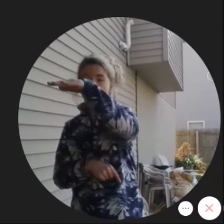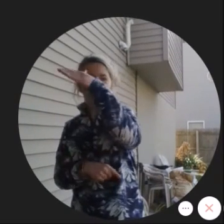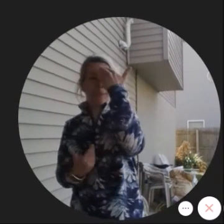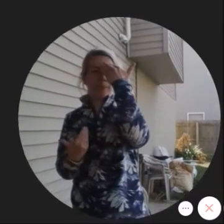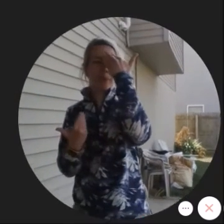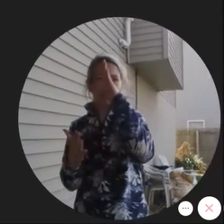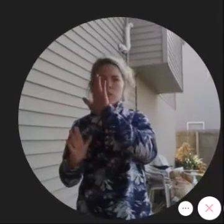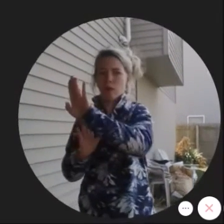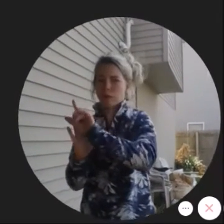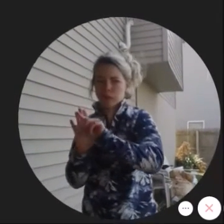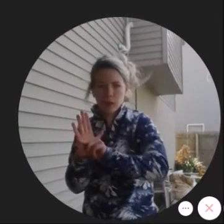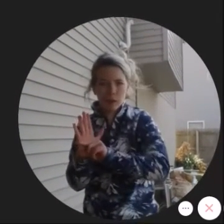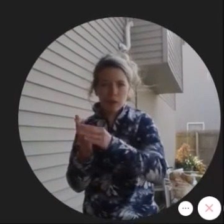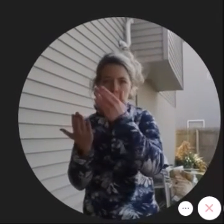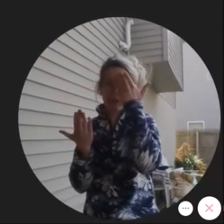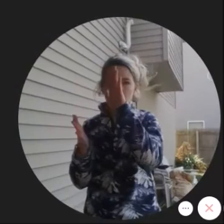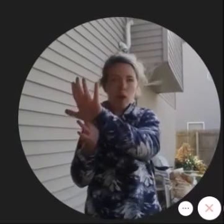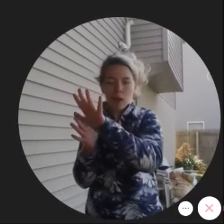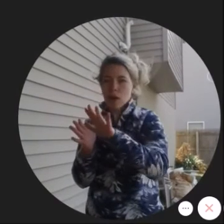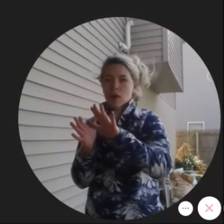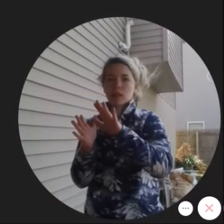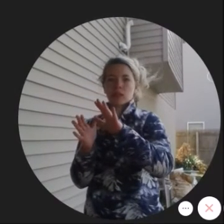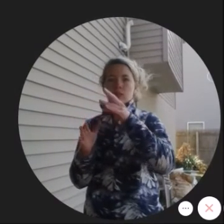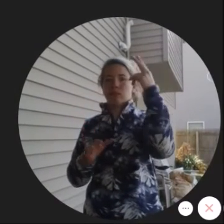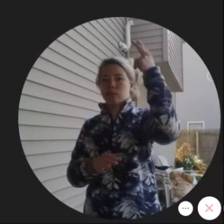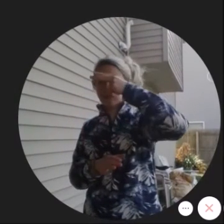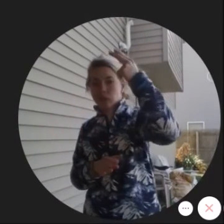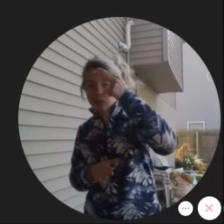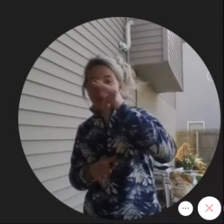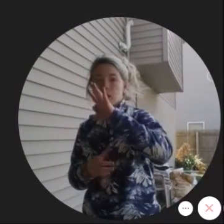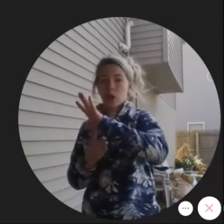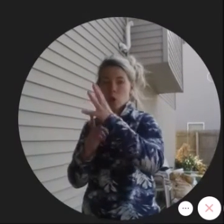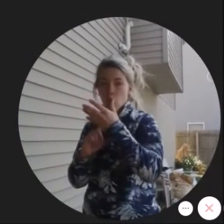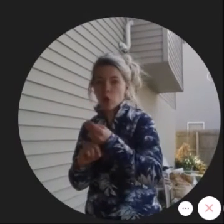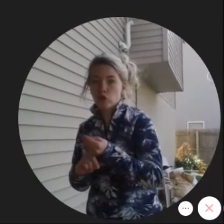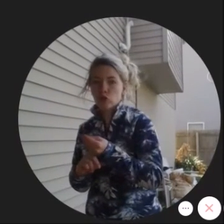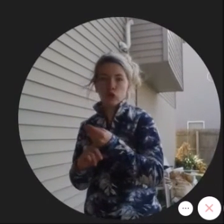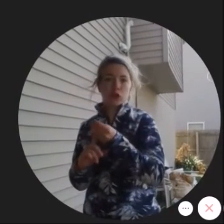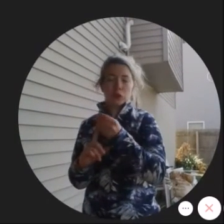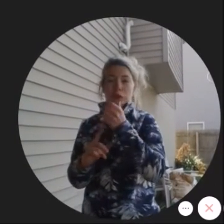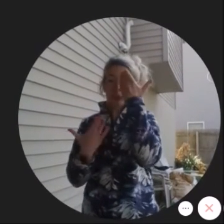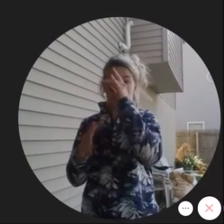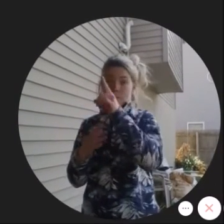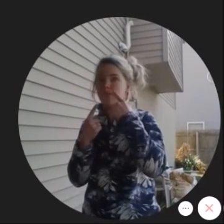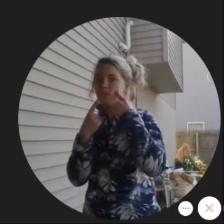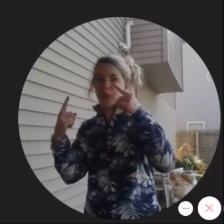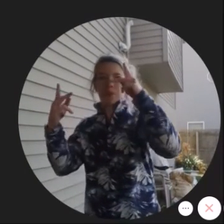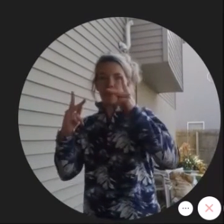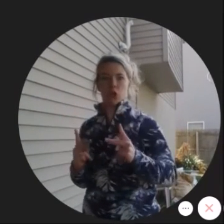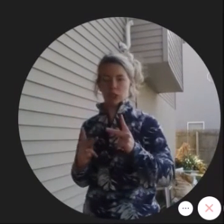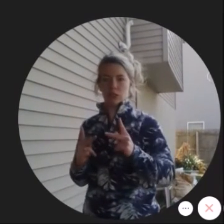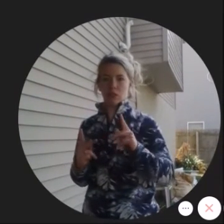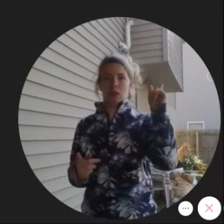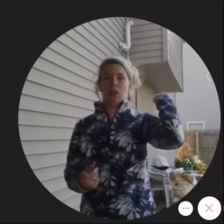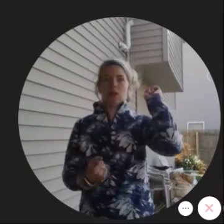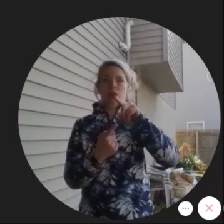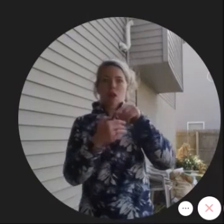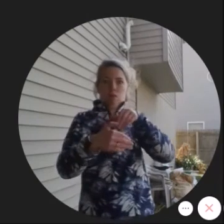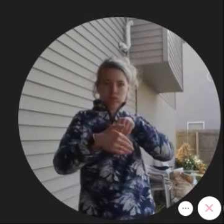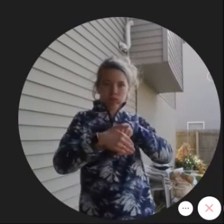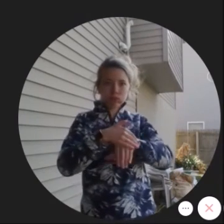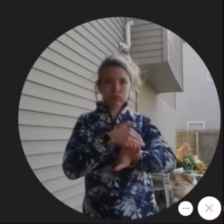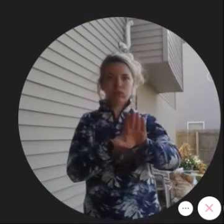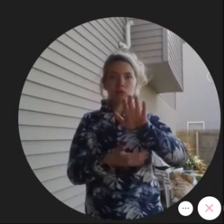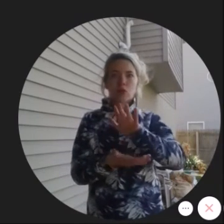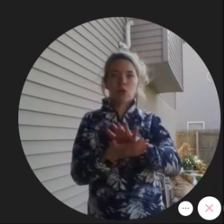identity, because he grew up not knowing anything about his background, about his culture, language, history, anything about his family and his